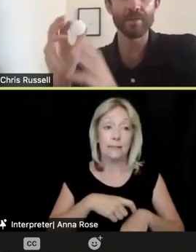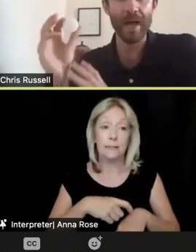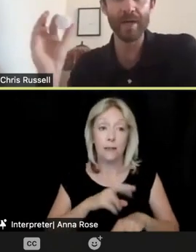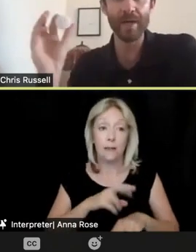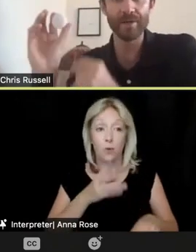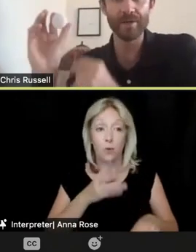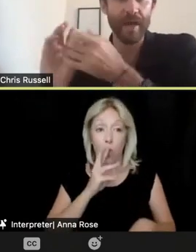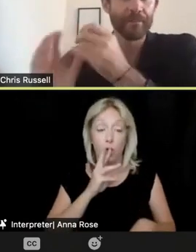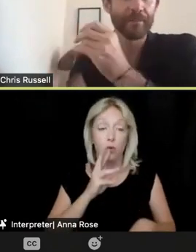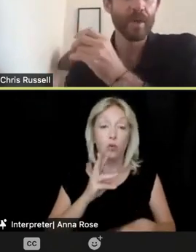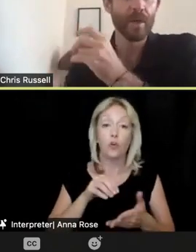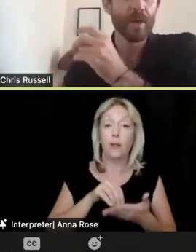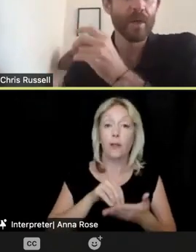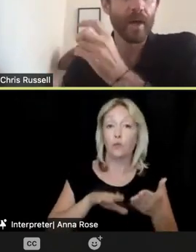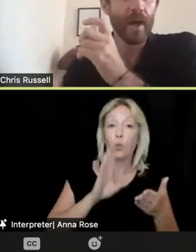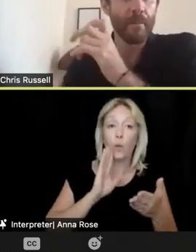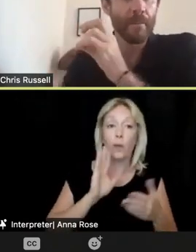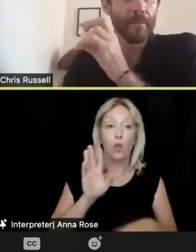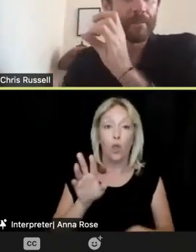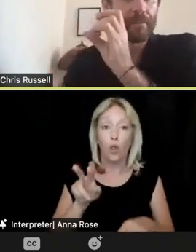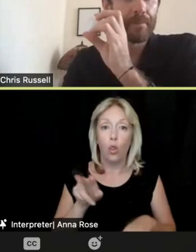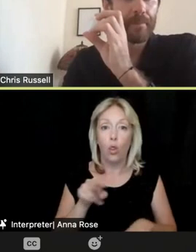touch it or some combination of that.